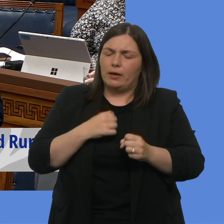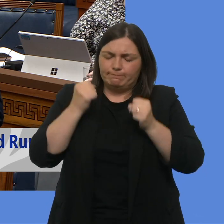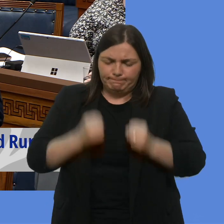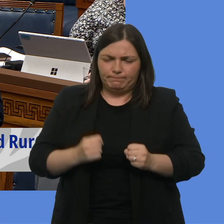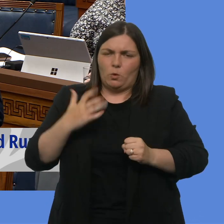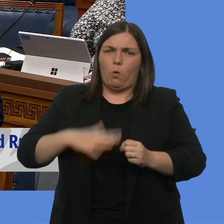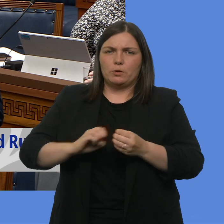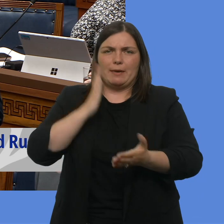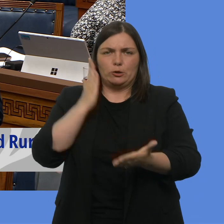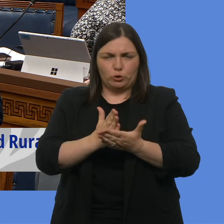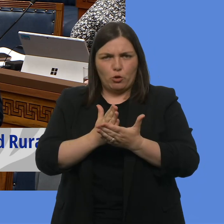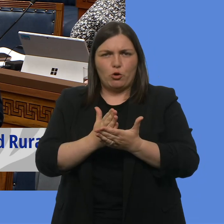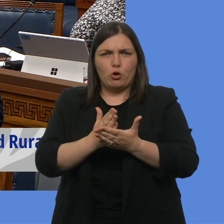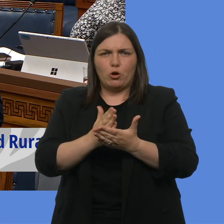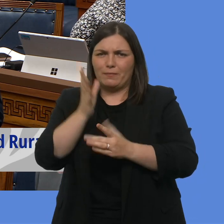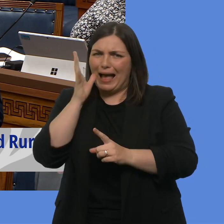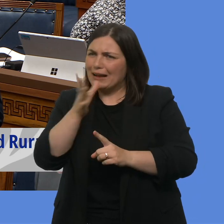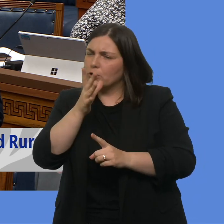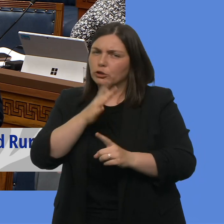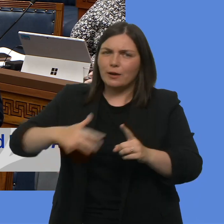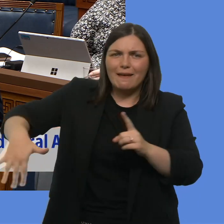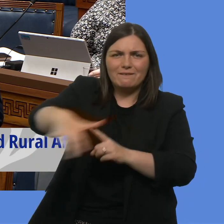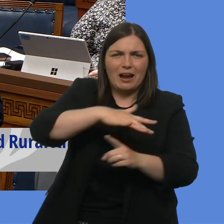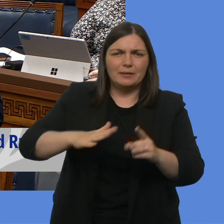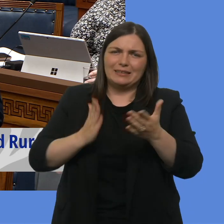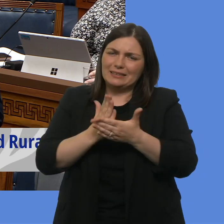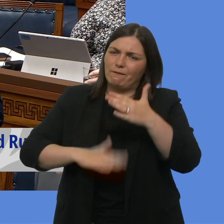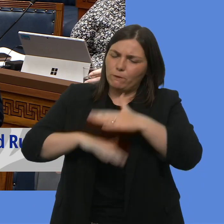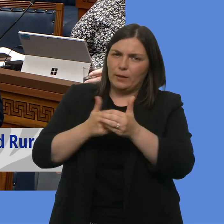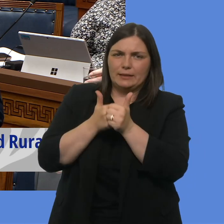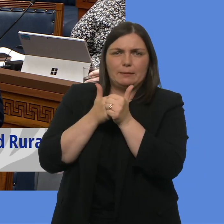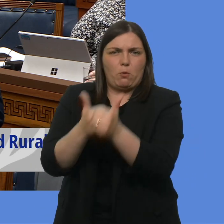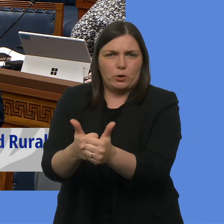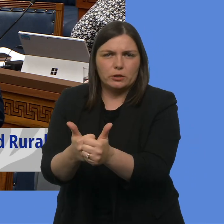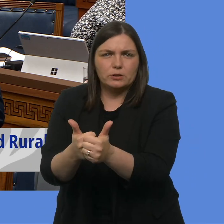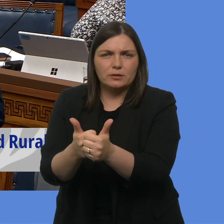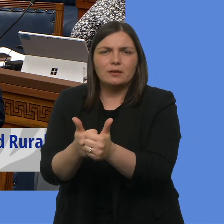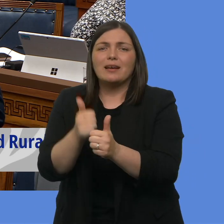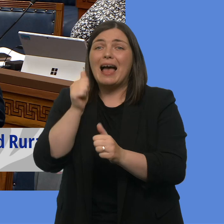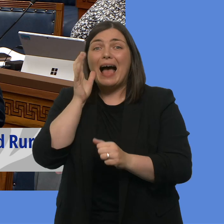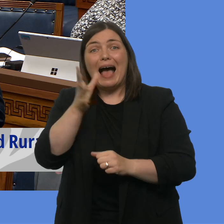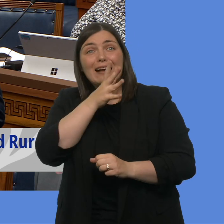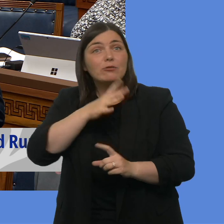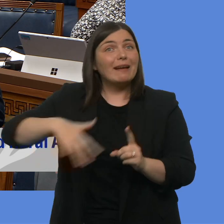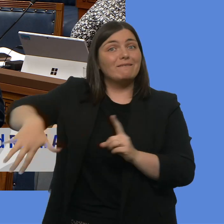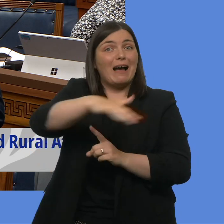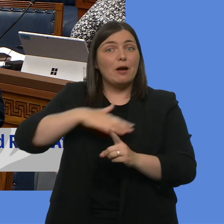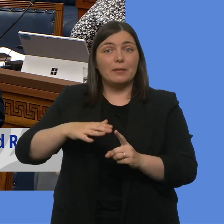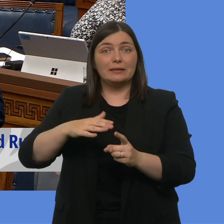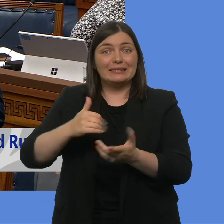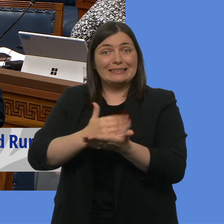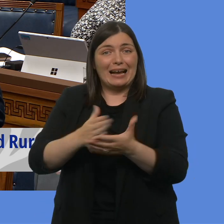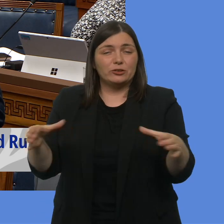fully supported and care deeply about supporting our economically and socially significant agri-food sector. Moving forward, this funding will be essential in delivering